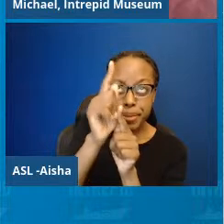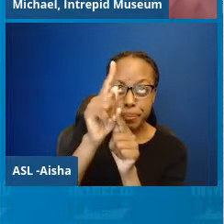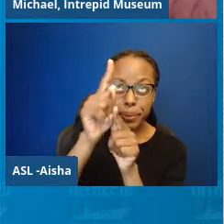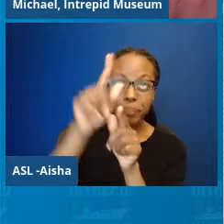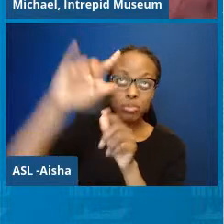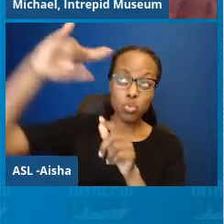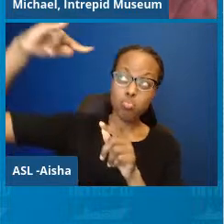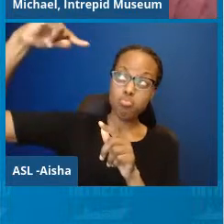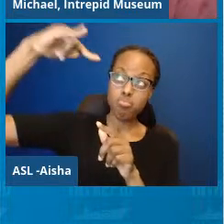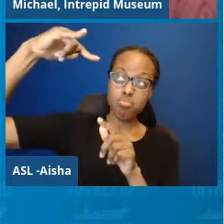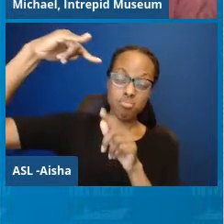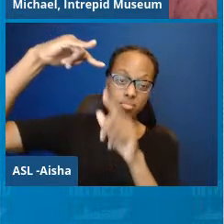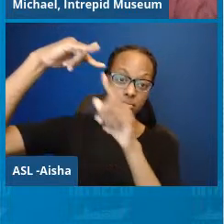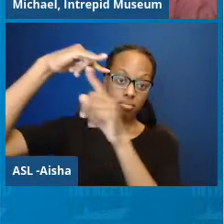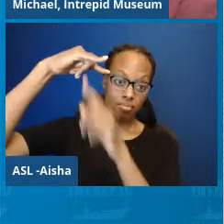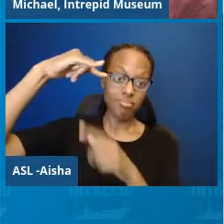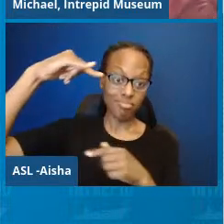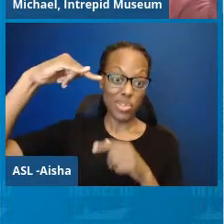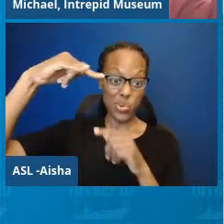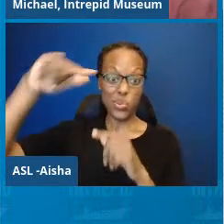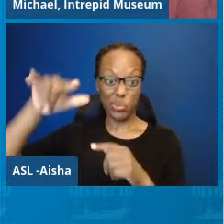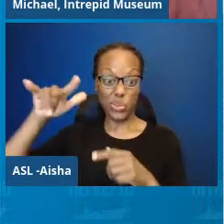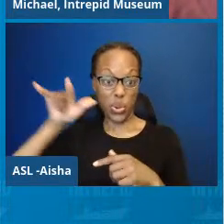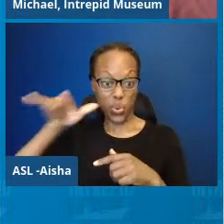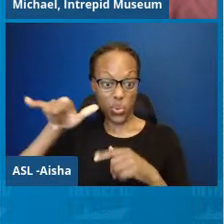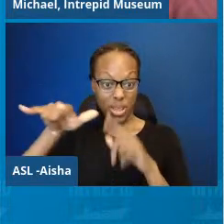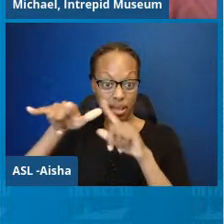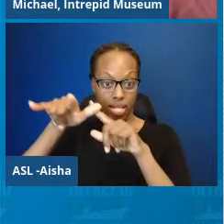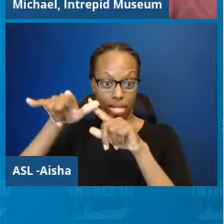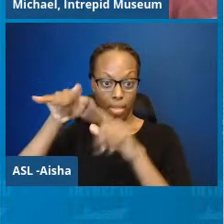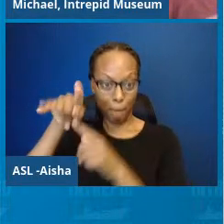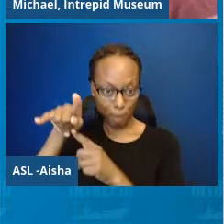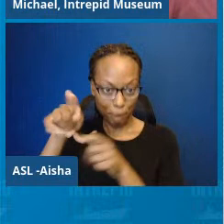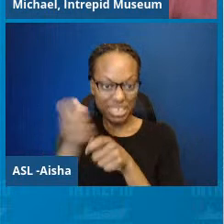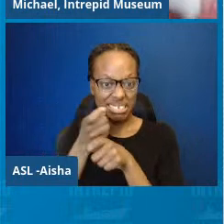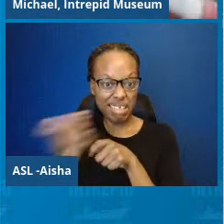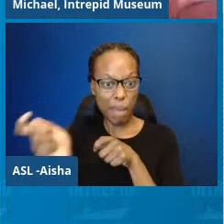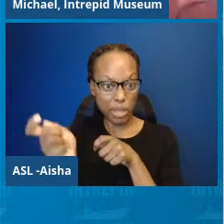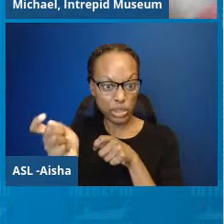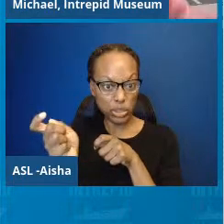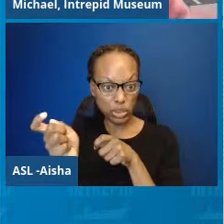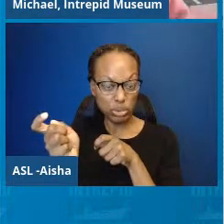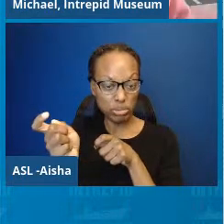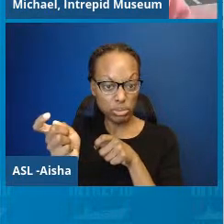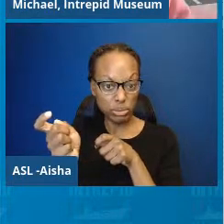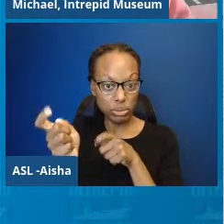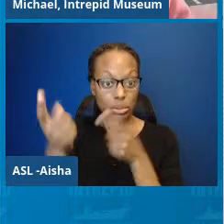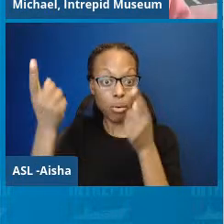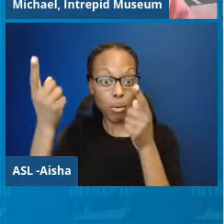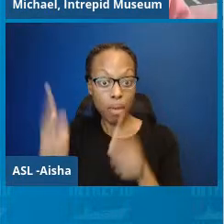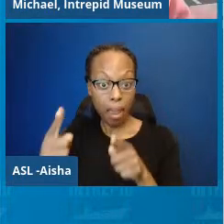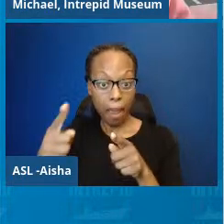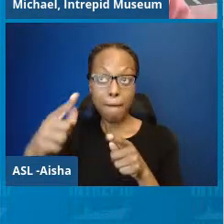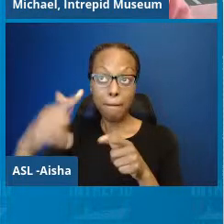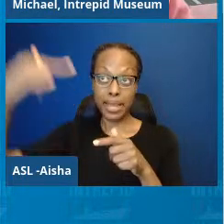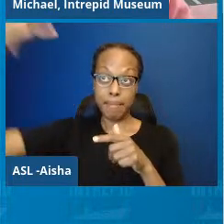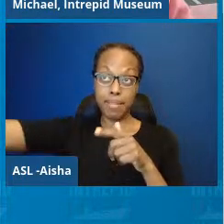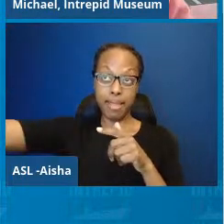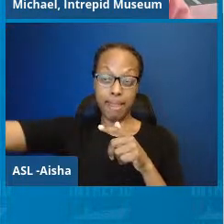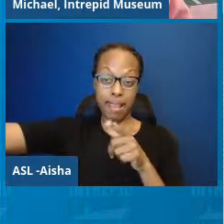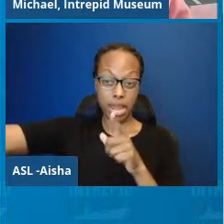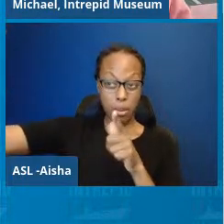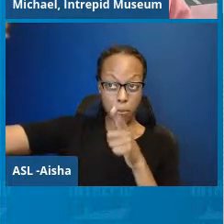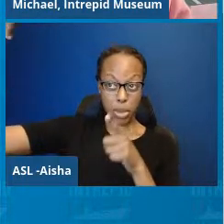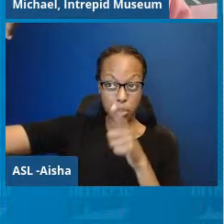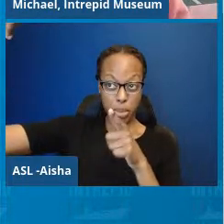the plane started, because it was damaged, it actually barreled into their gun tub.